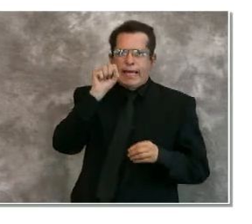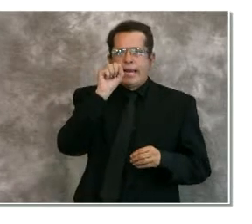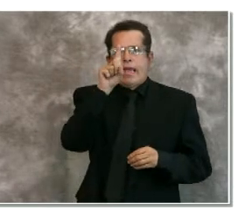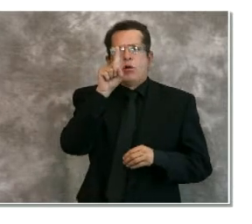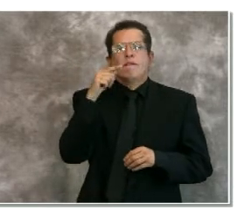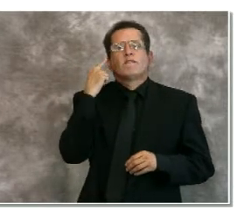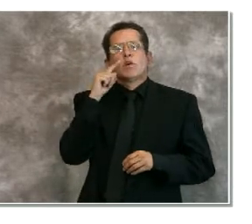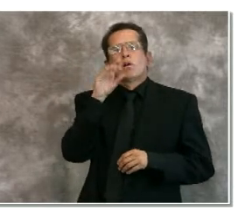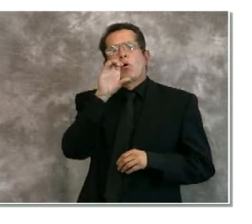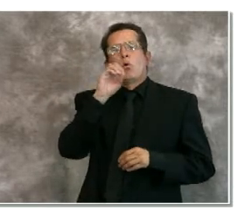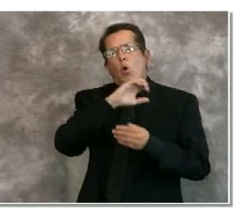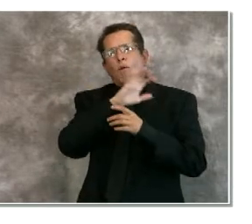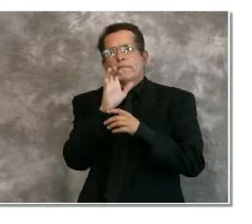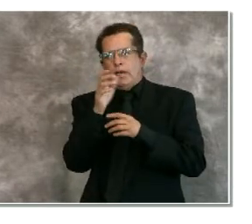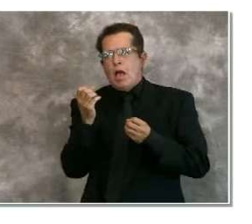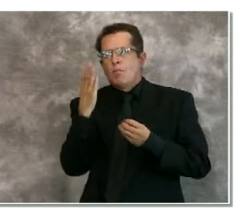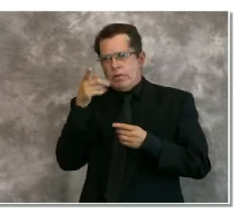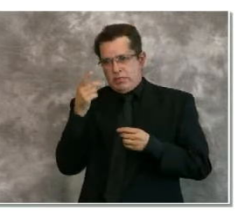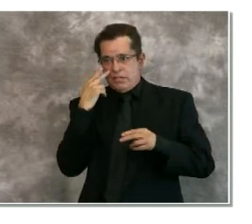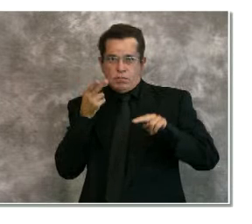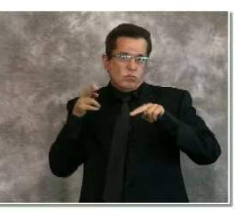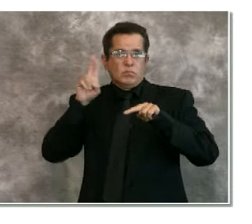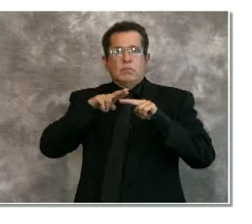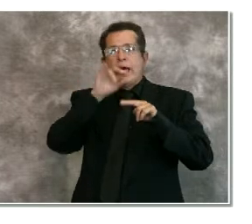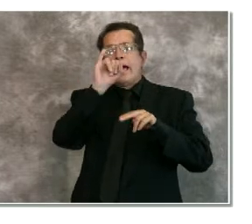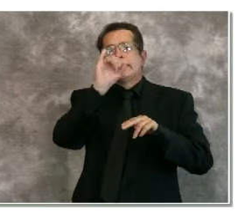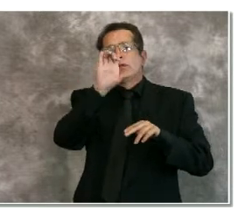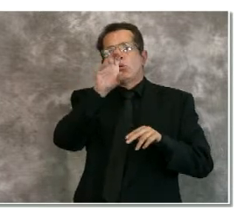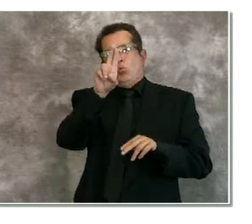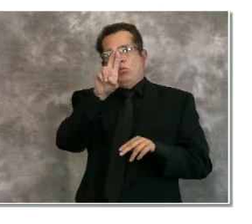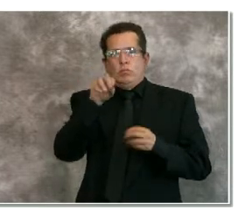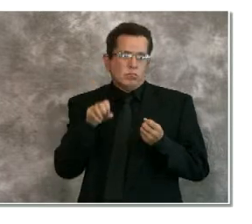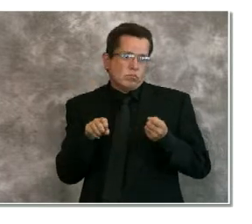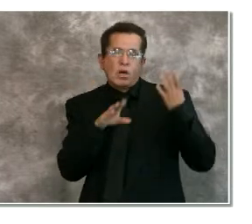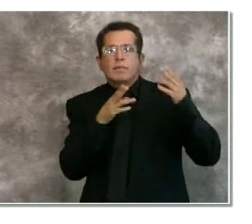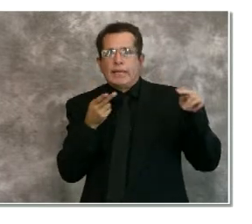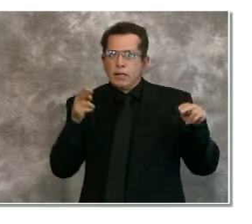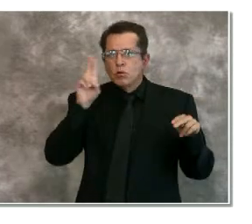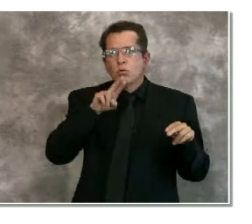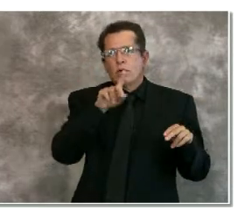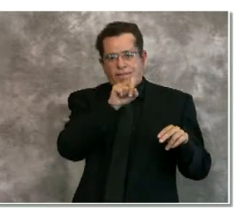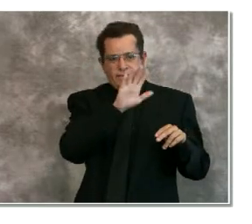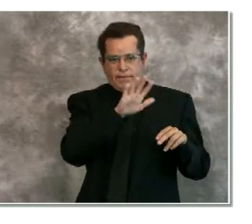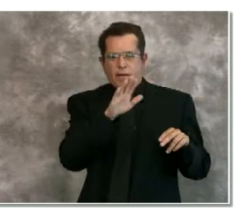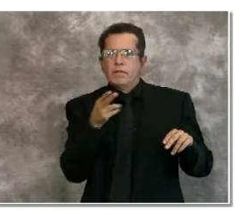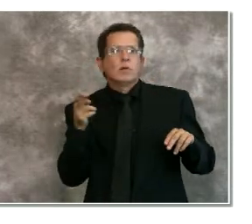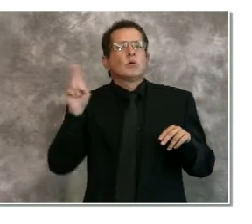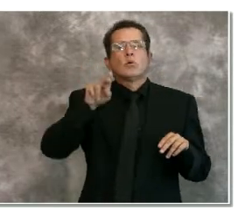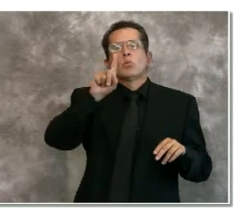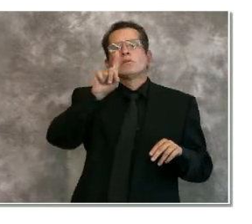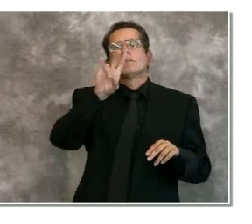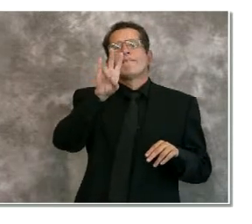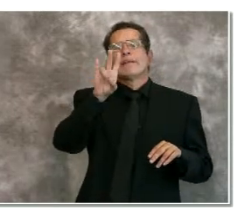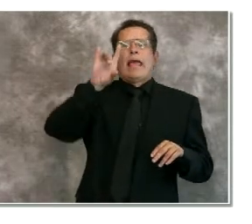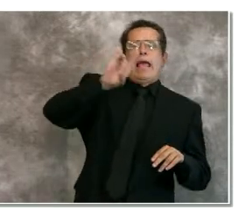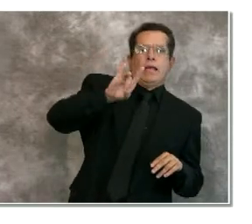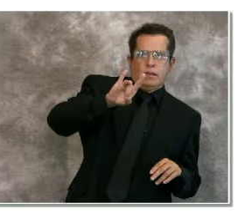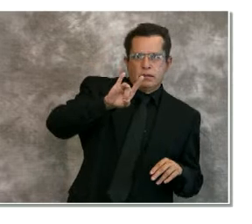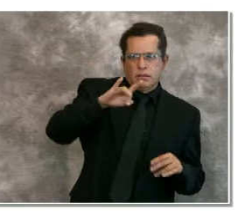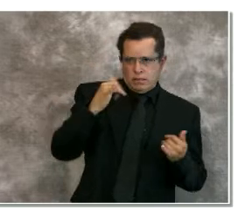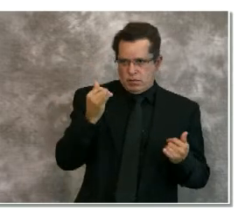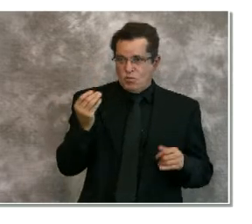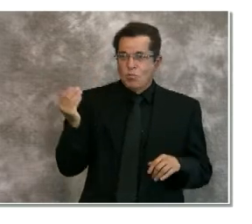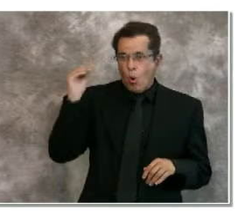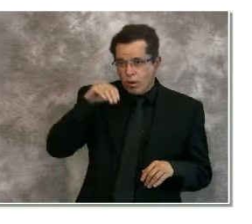patients. You see an increase in both ICU-related COVID patients from 165 to 178, and an increase